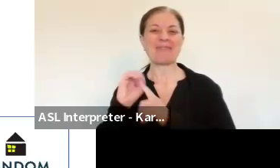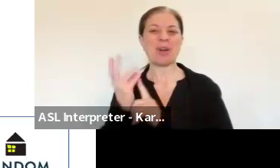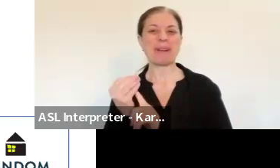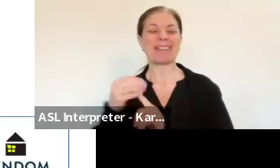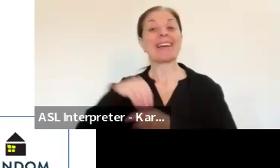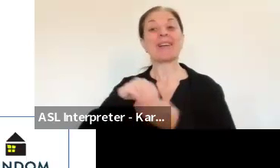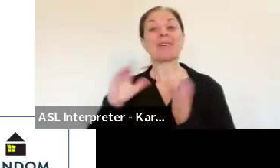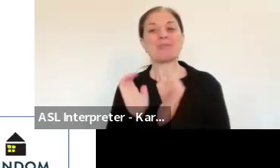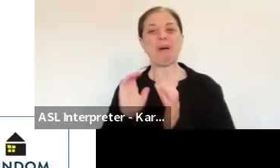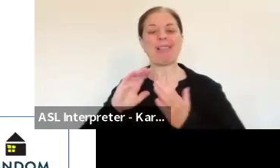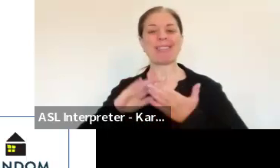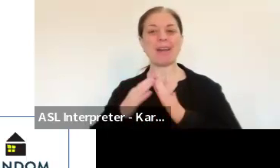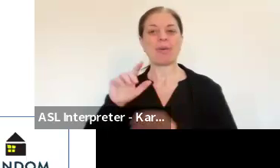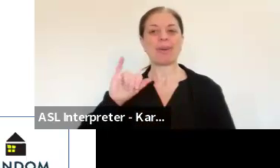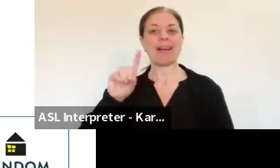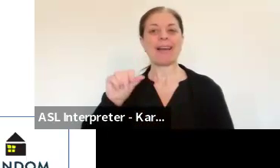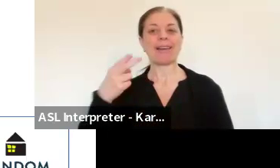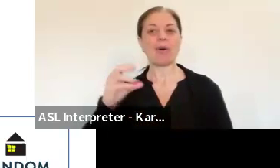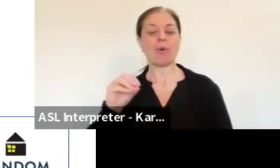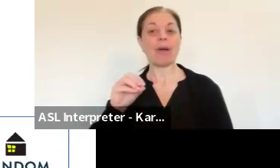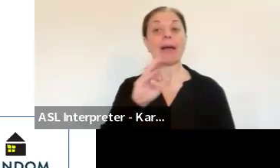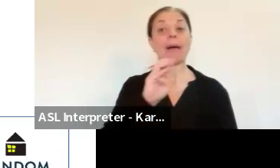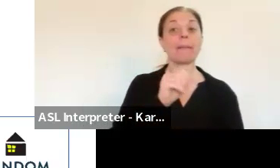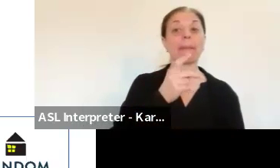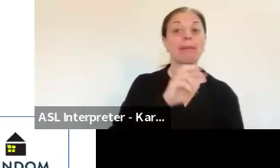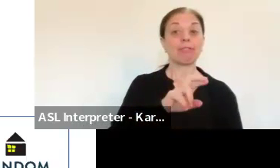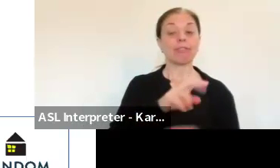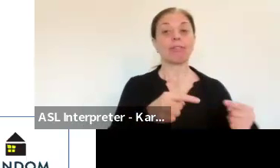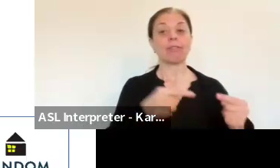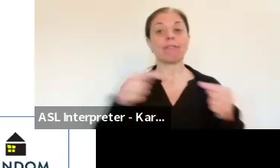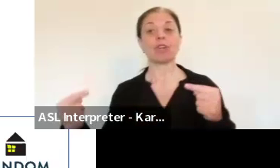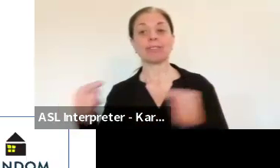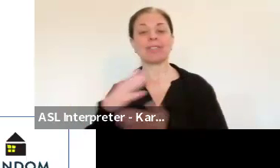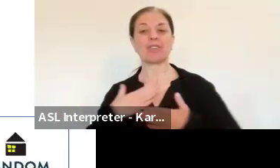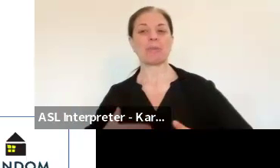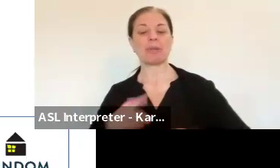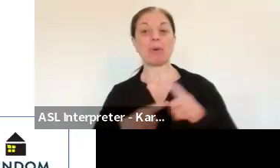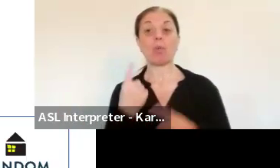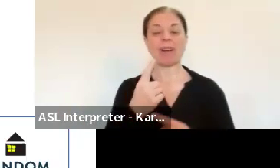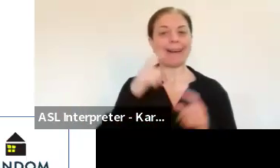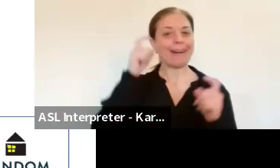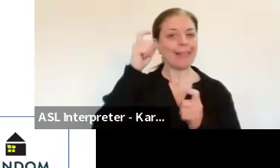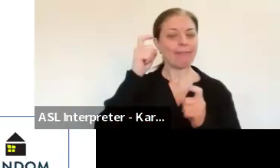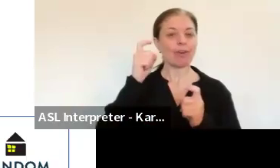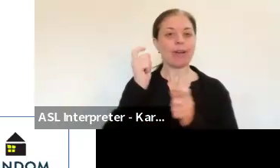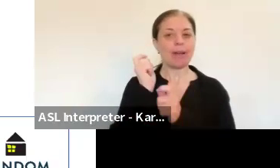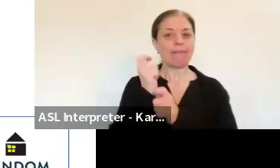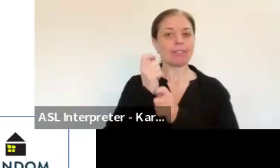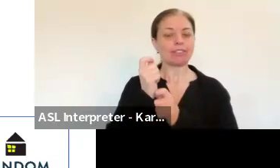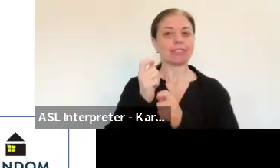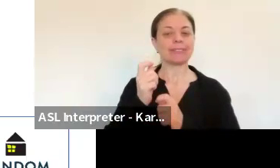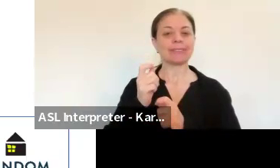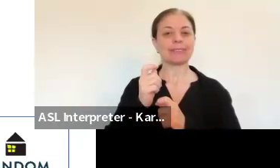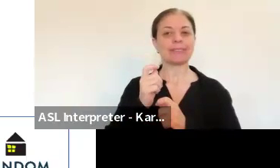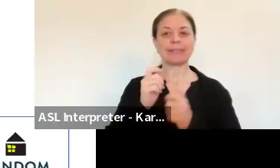In a small town in Idaho, it was beavers versus humans. But one clever and resourceful fish and game warden named